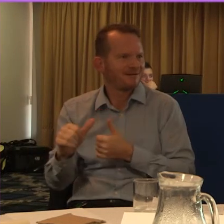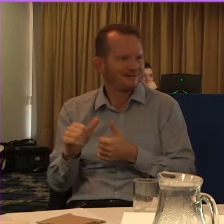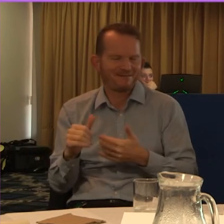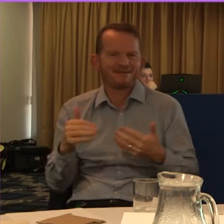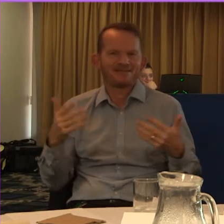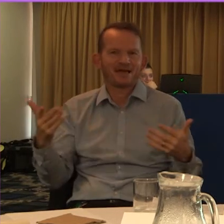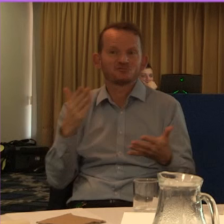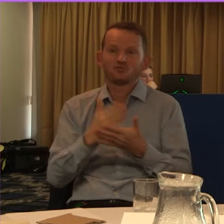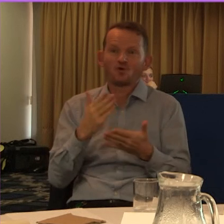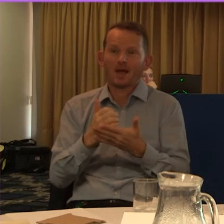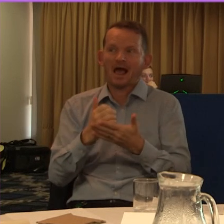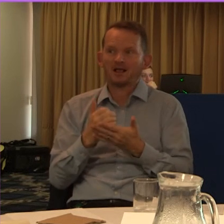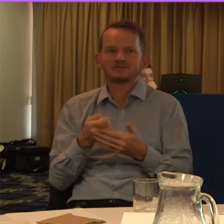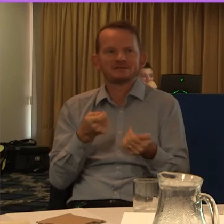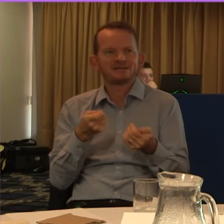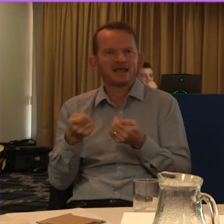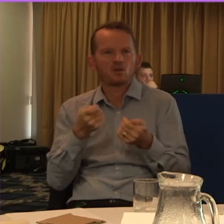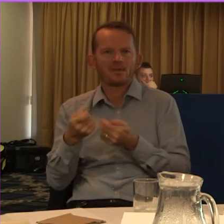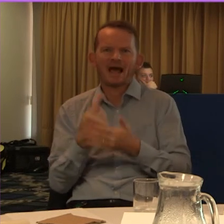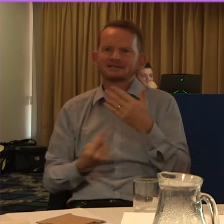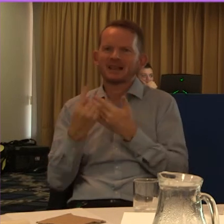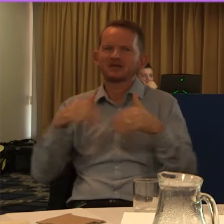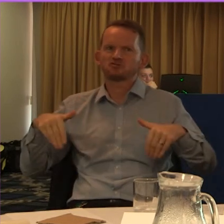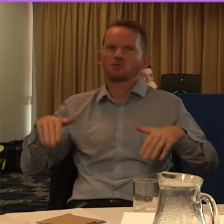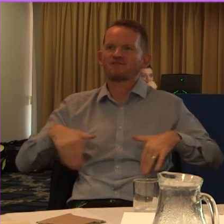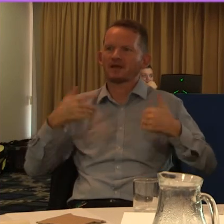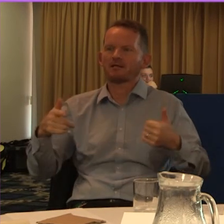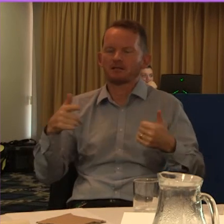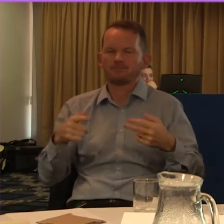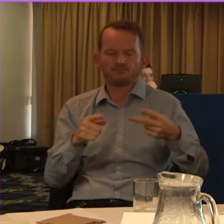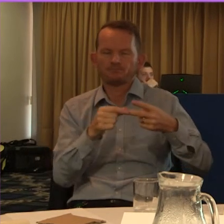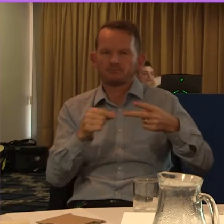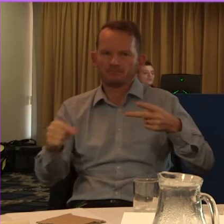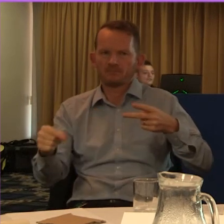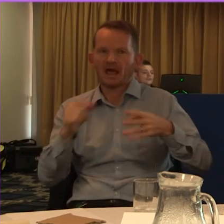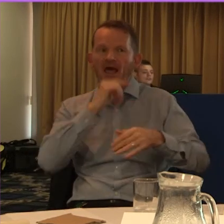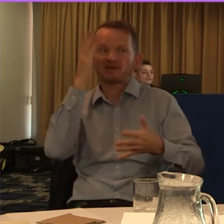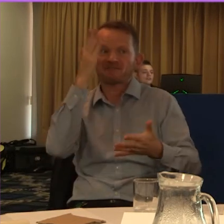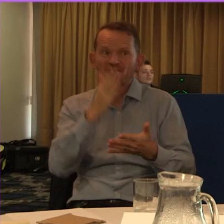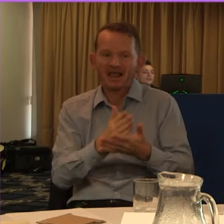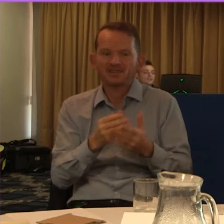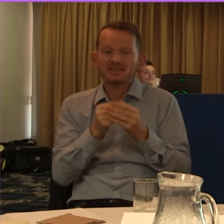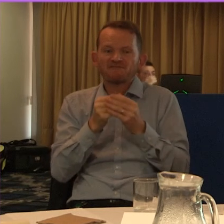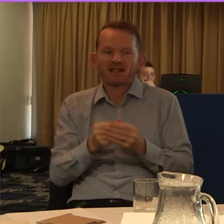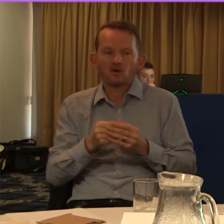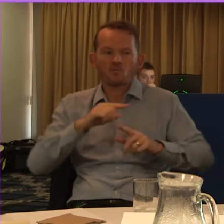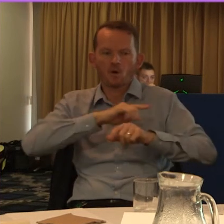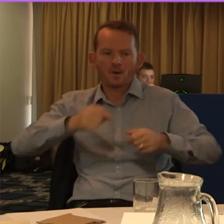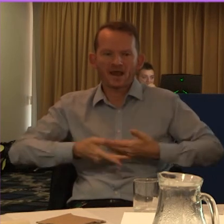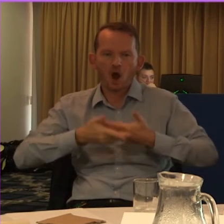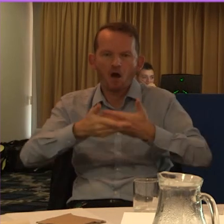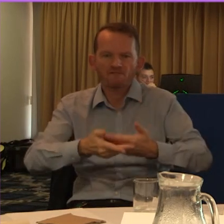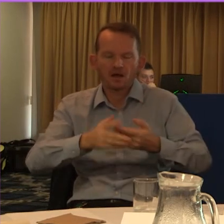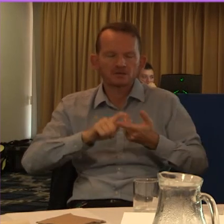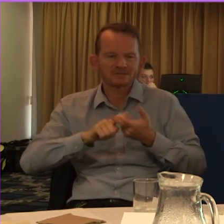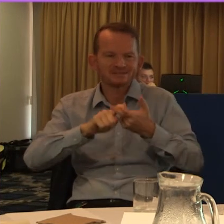I think that's true. Sometimes that will help us deal with the isolation. The other comment was having faith in the value of what we offer.